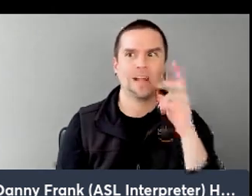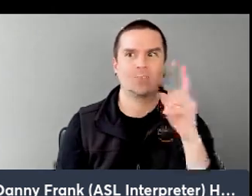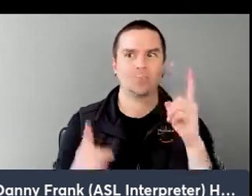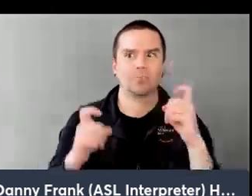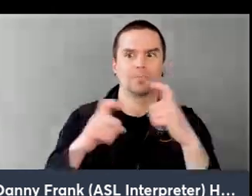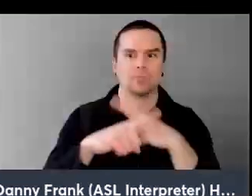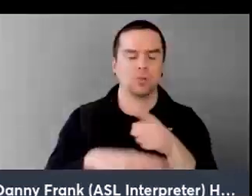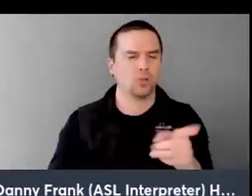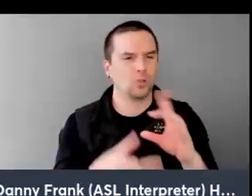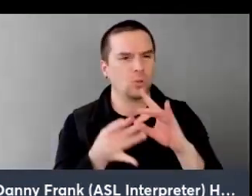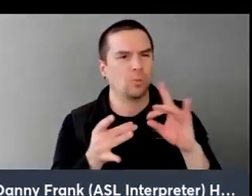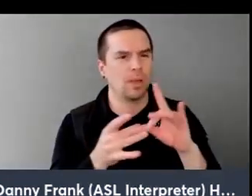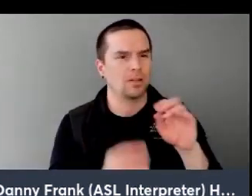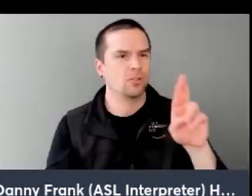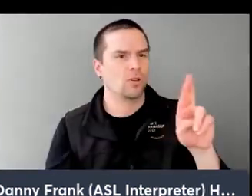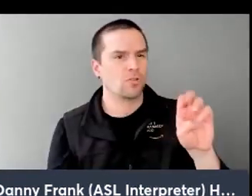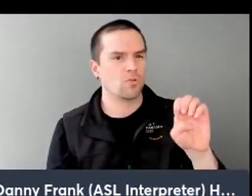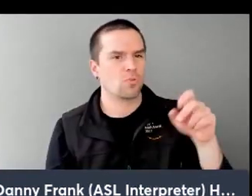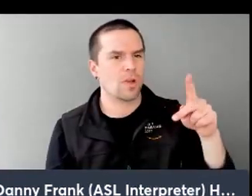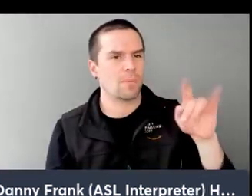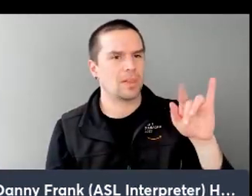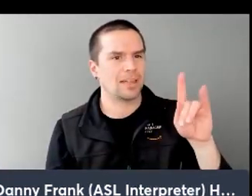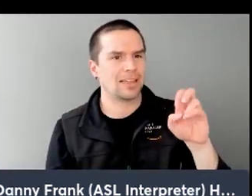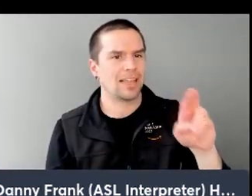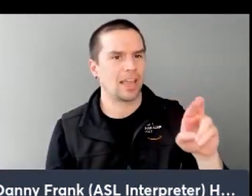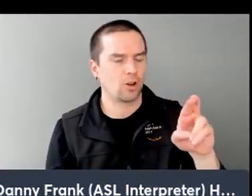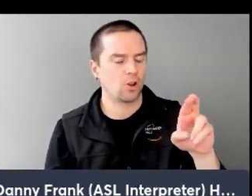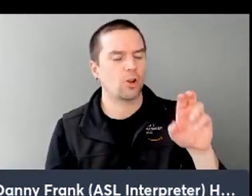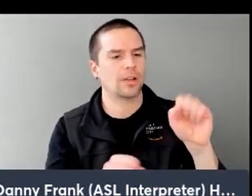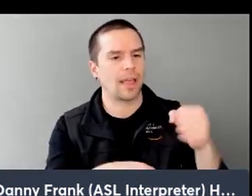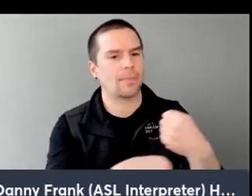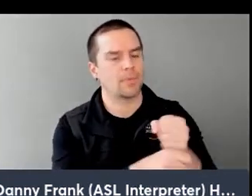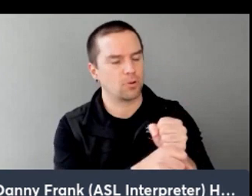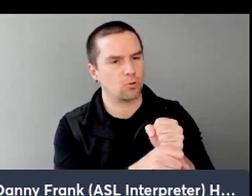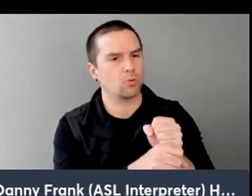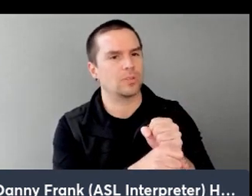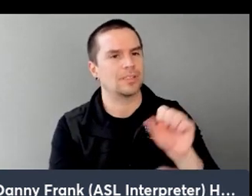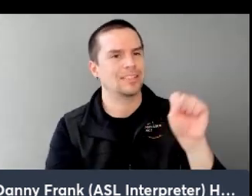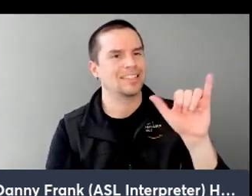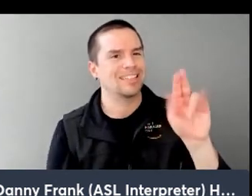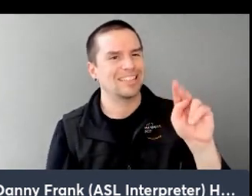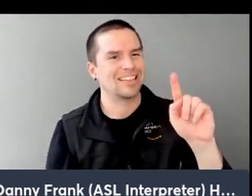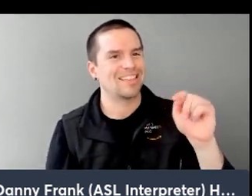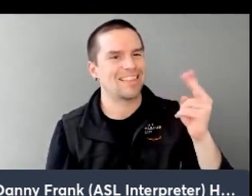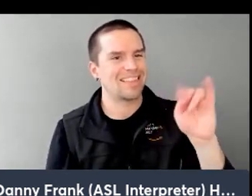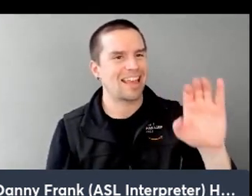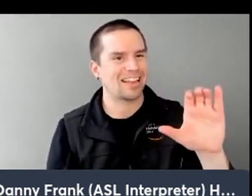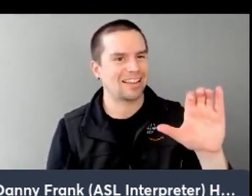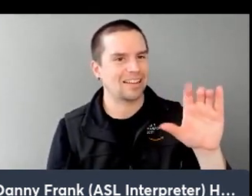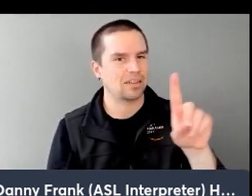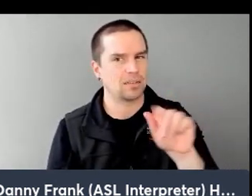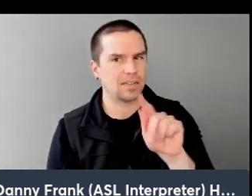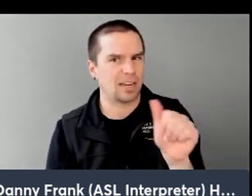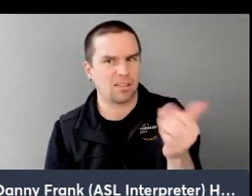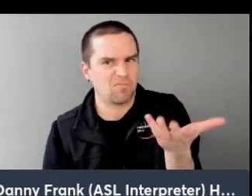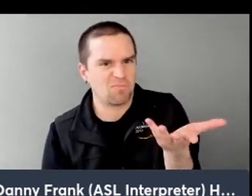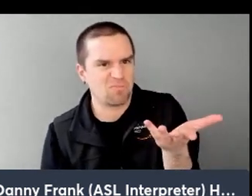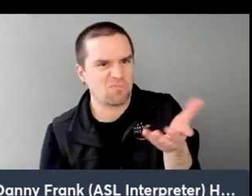producing synthetic data. What is synthetic data when compared to like these other data sets? What makes it